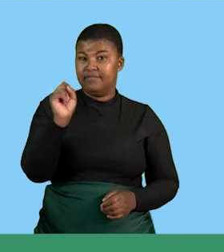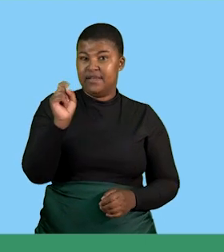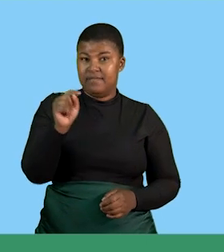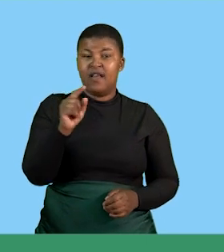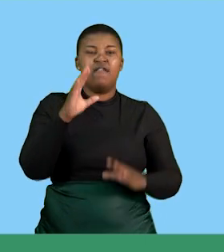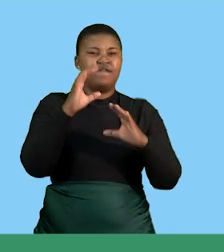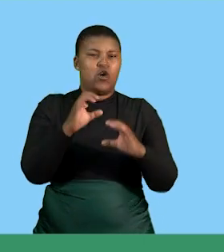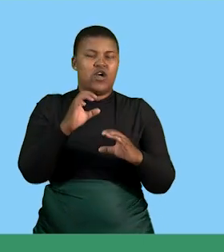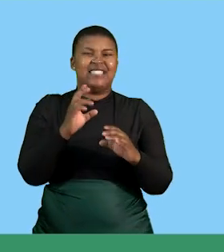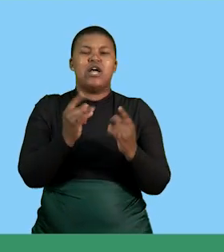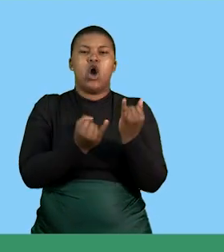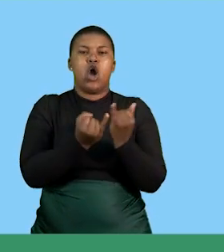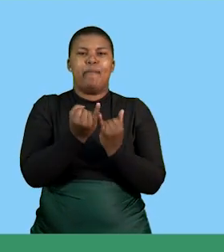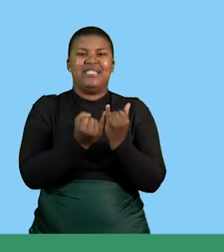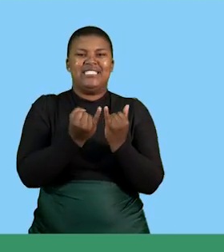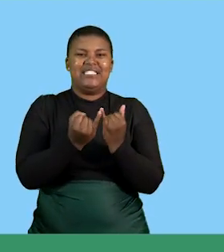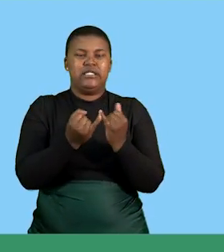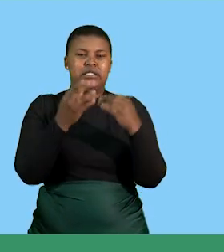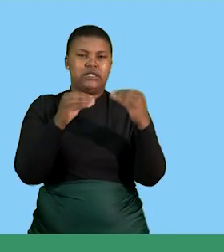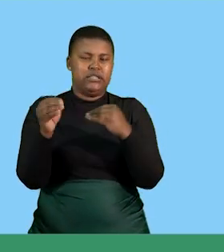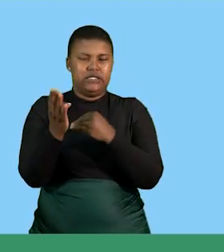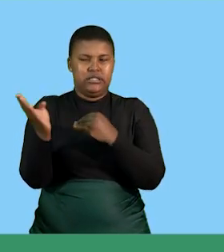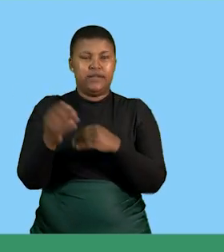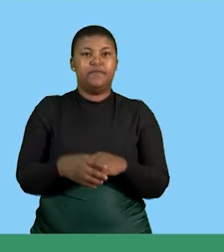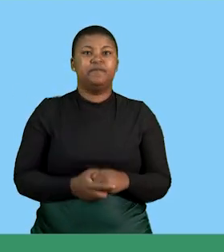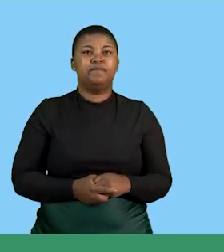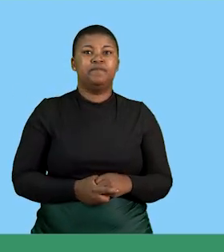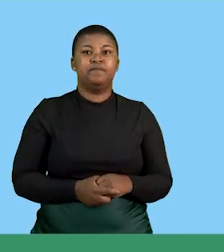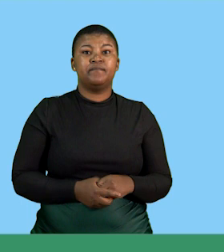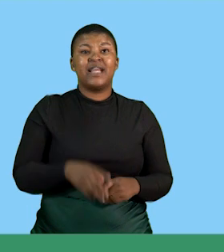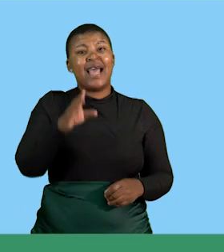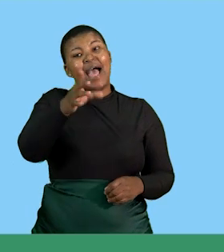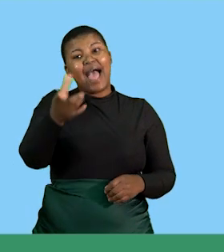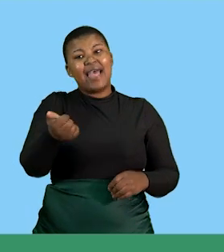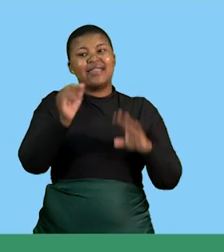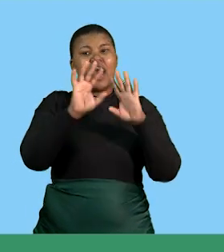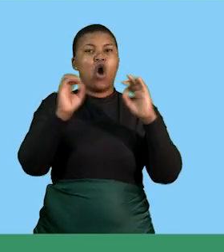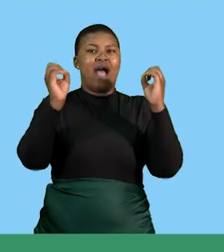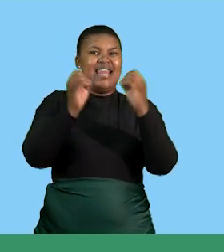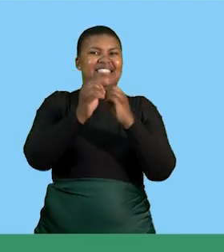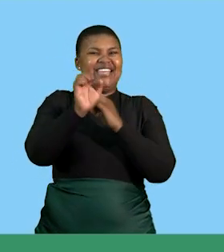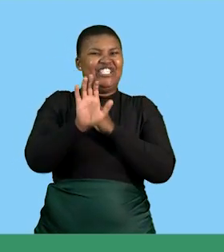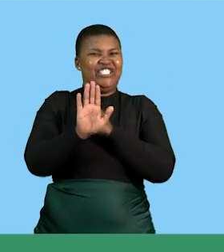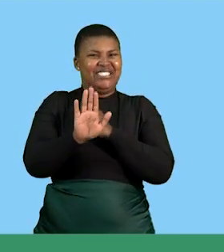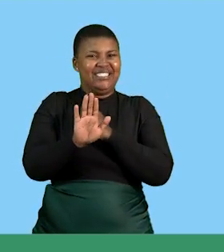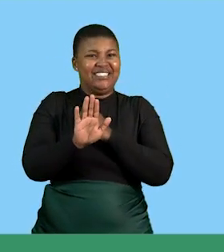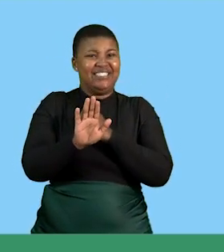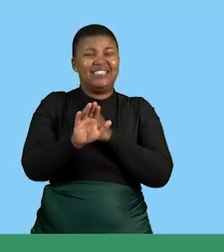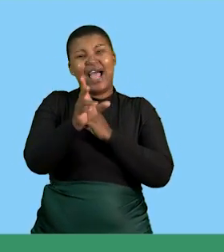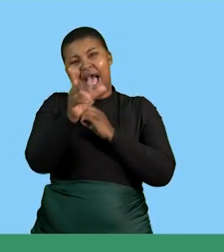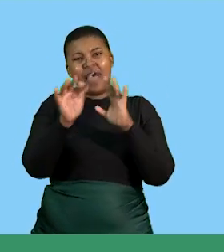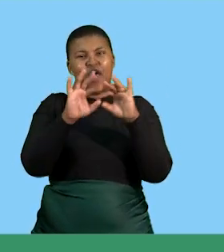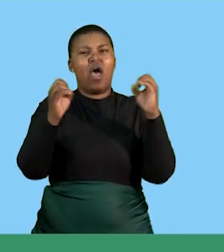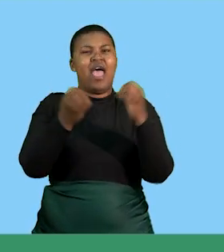Now let's move on to the following one, and this is our other organizations that will all have an influence on